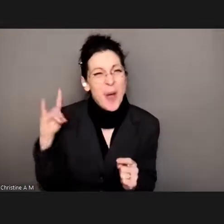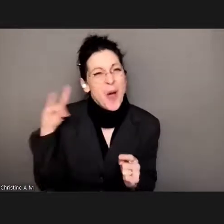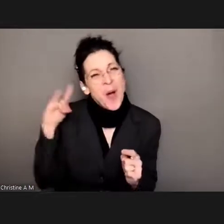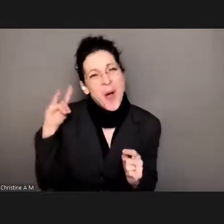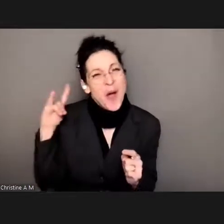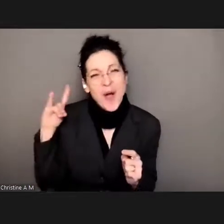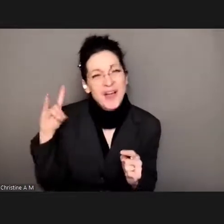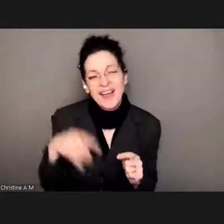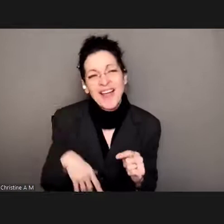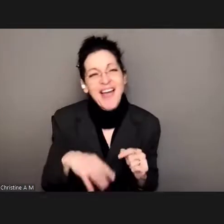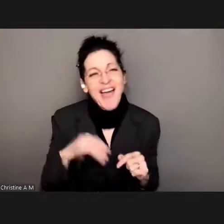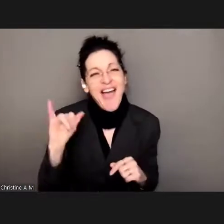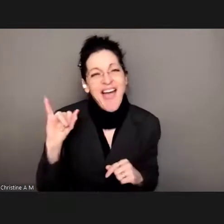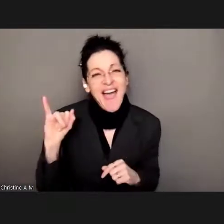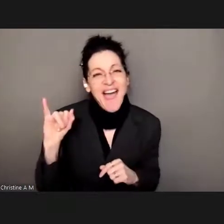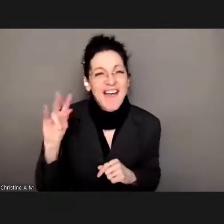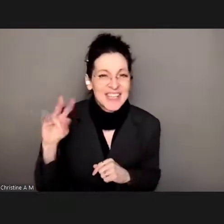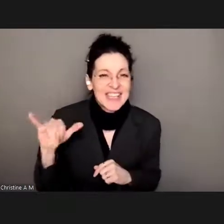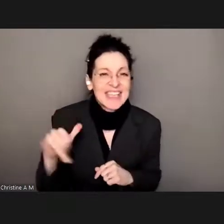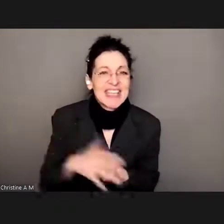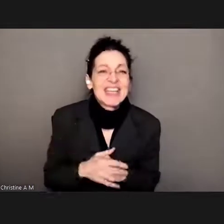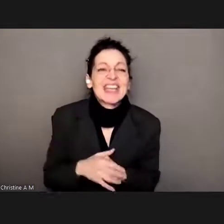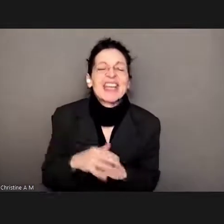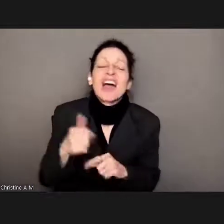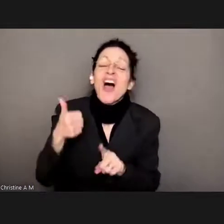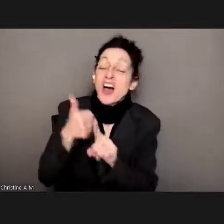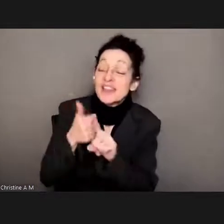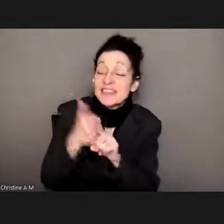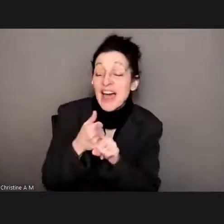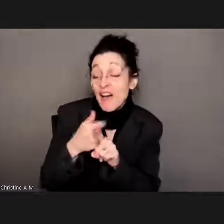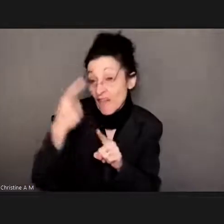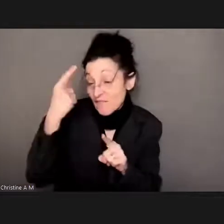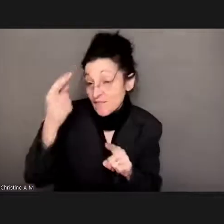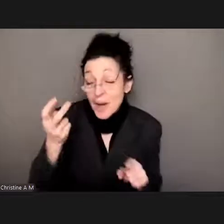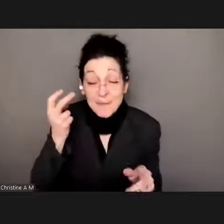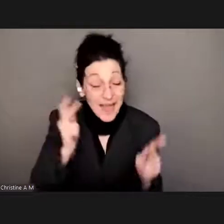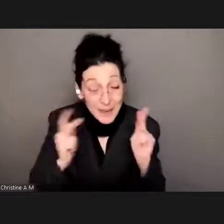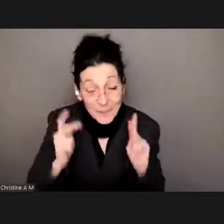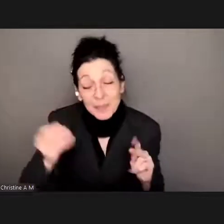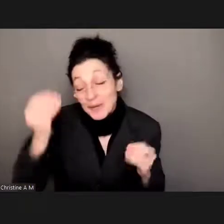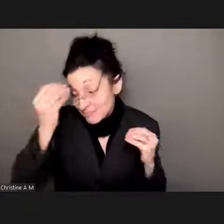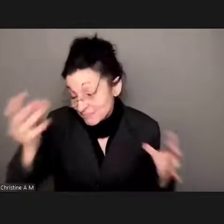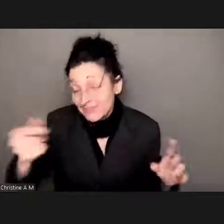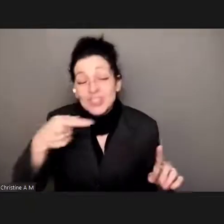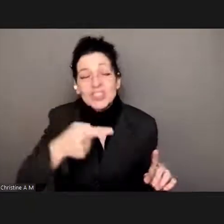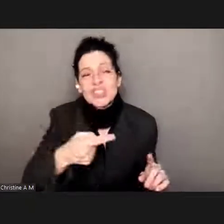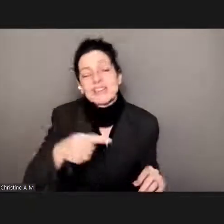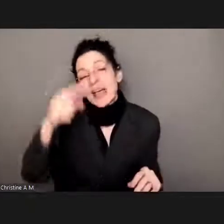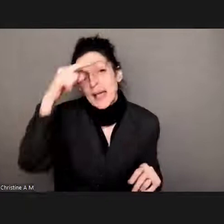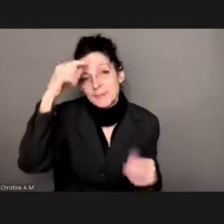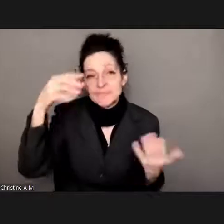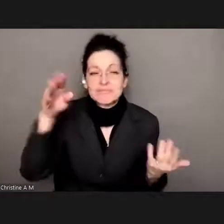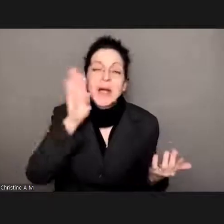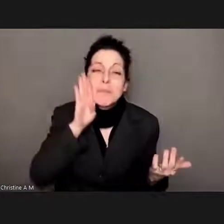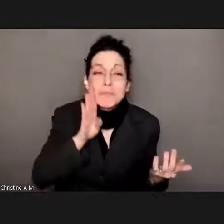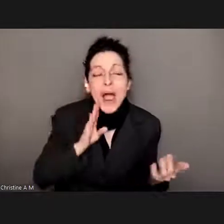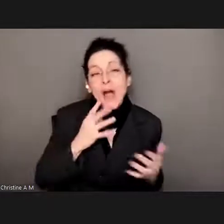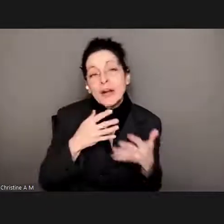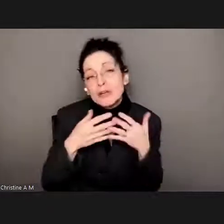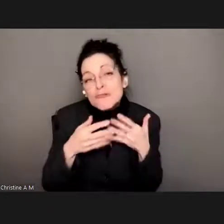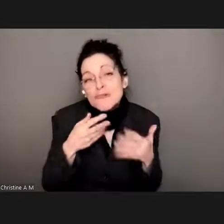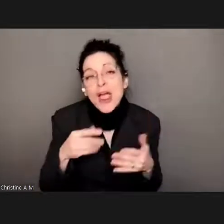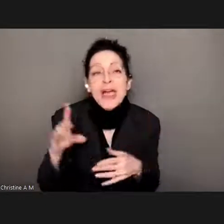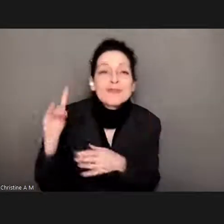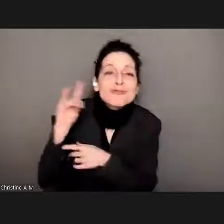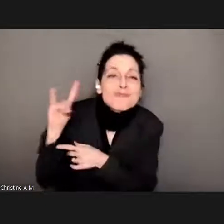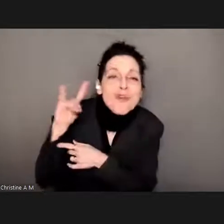I'm holding up a little brown and gray chihuahua to the camera. And she's looking around in confusion because I fully just woke her up out of a deep